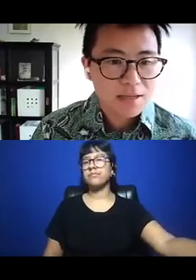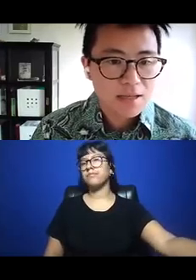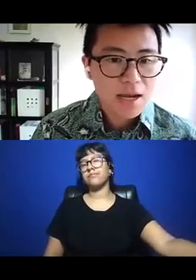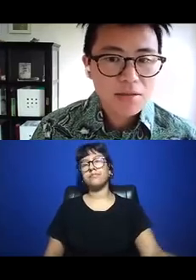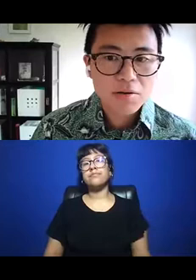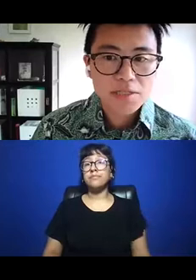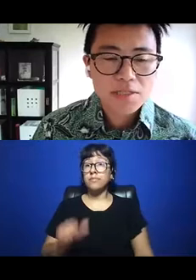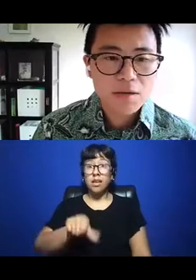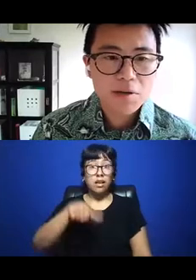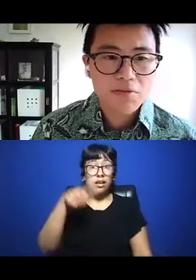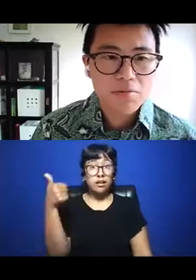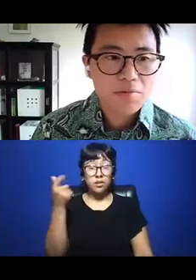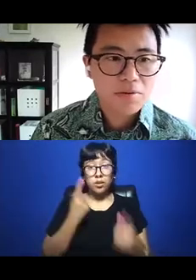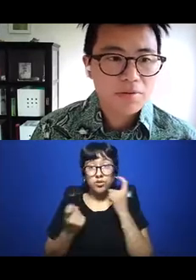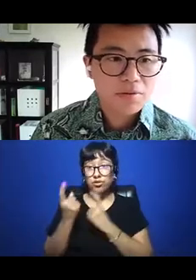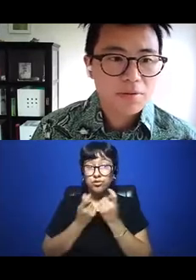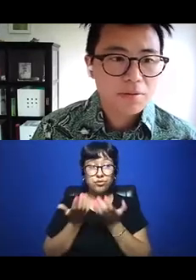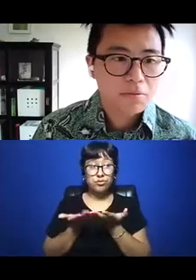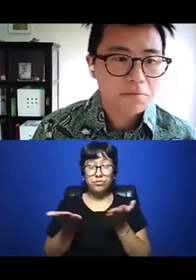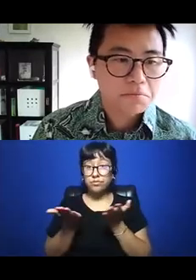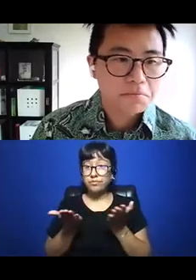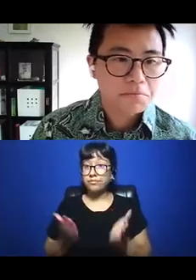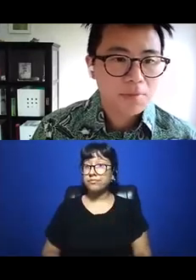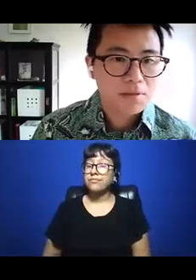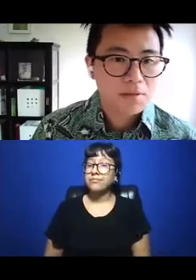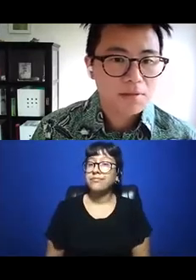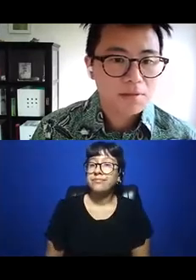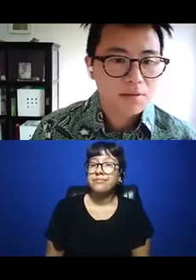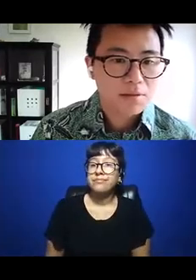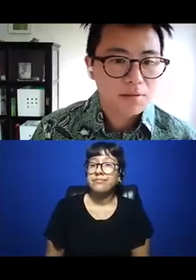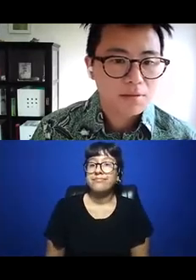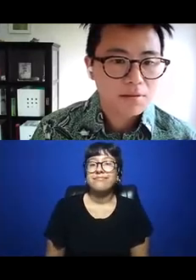Yeah. Any other questions coming up for people?